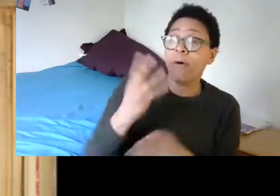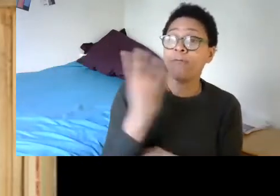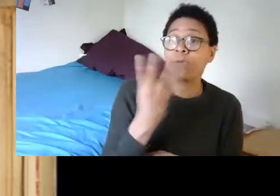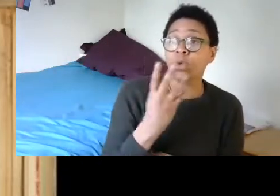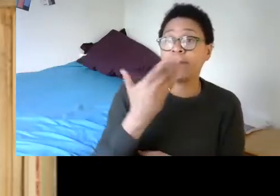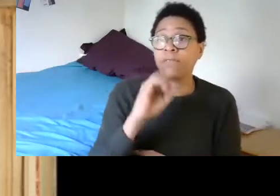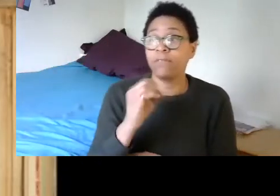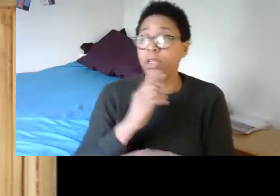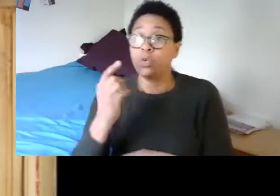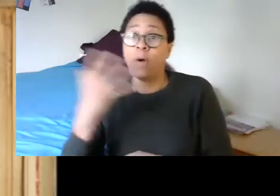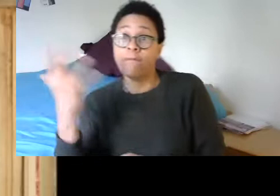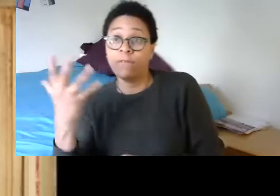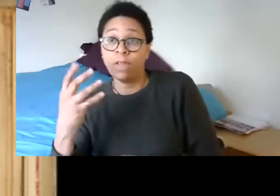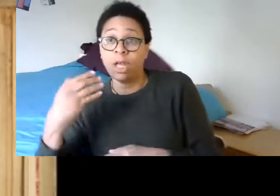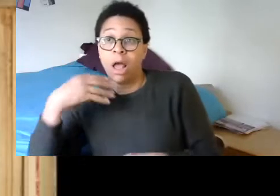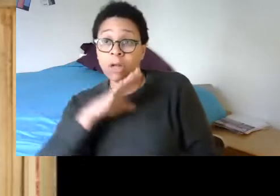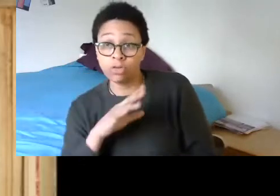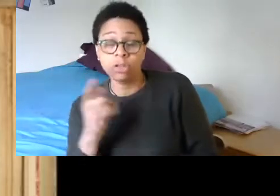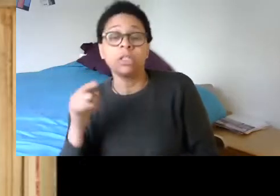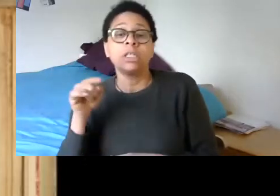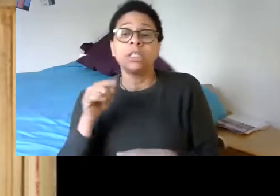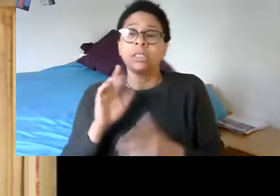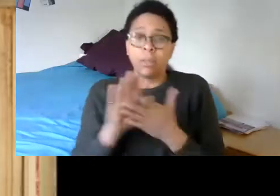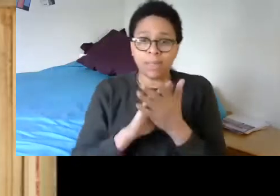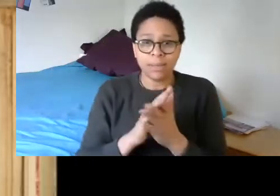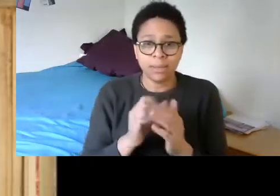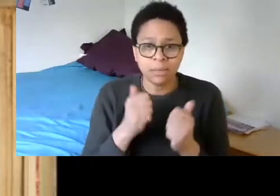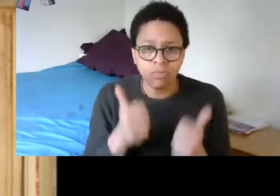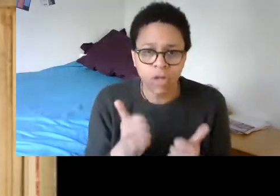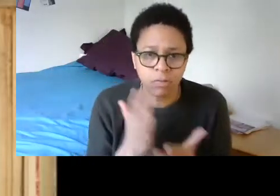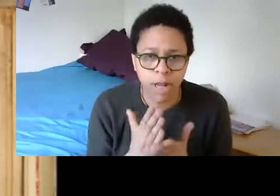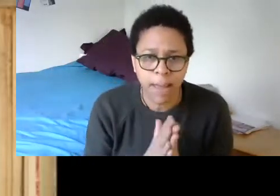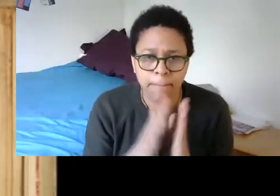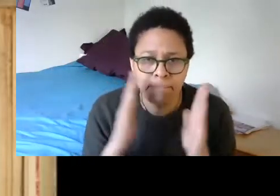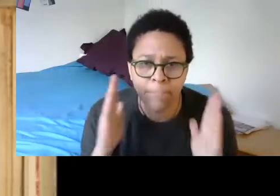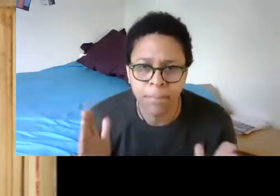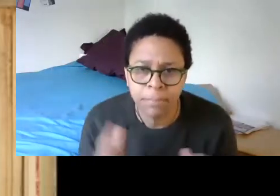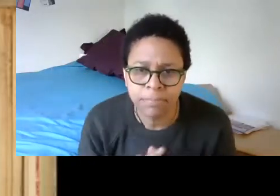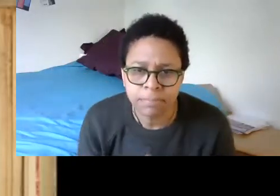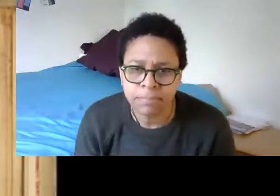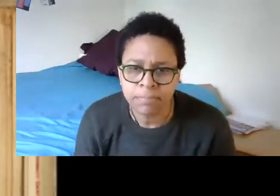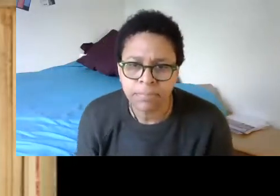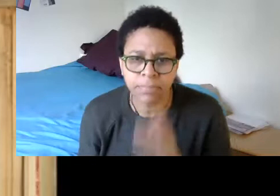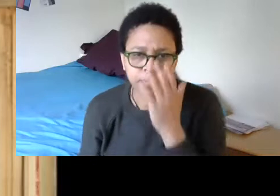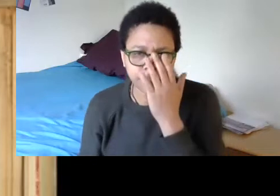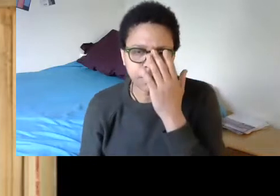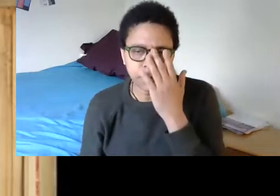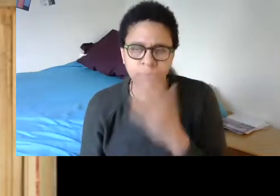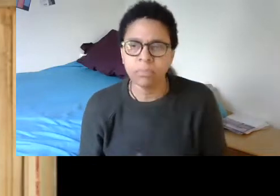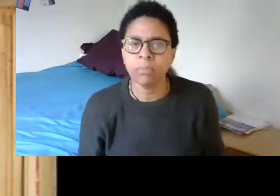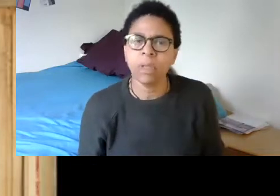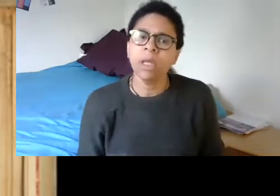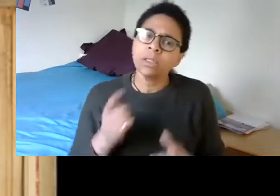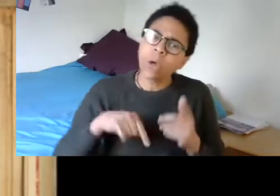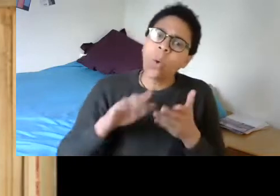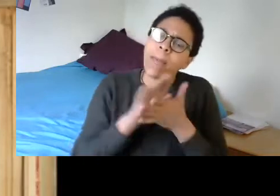from birth, demonstrate an important moment of transition. They were designed to appear like manuscripts and gave owners the chance to